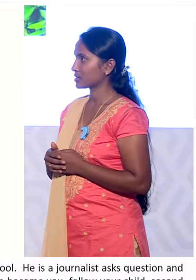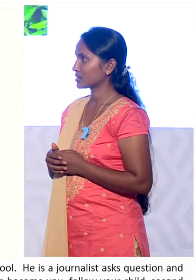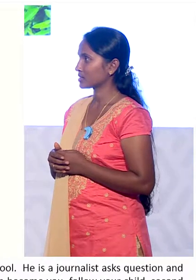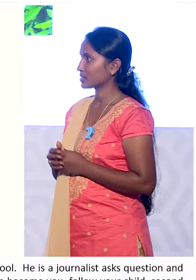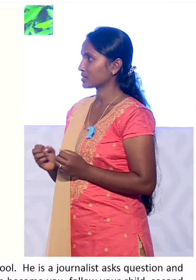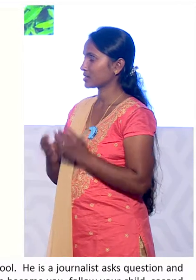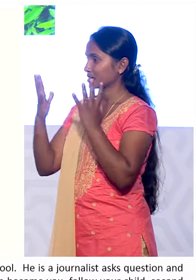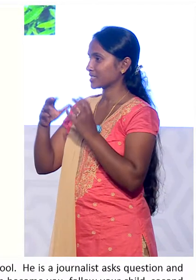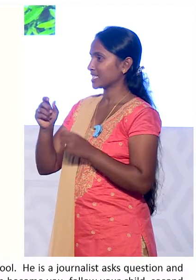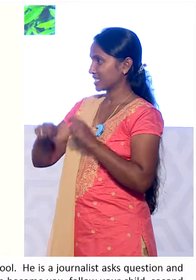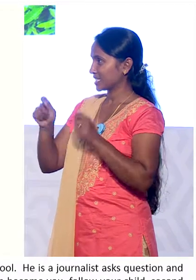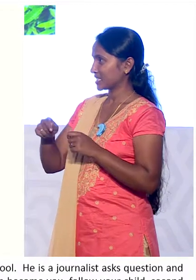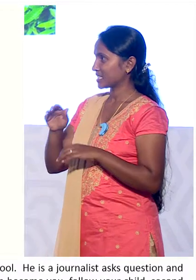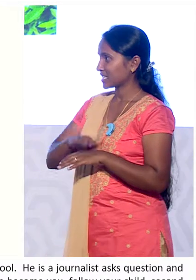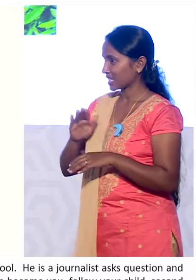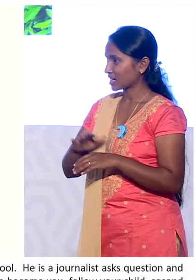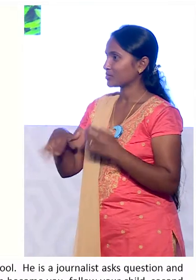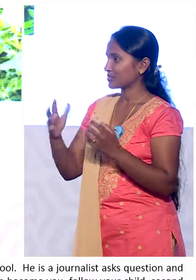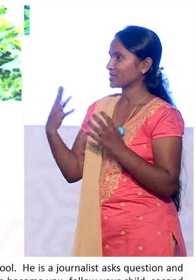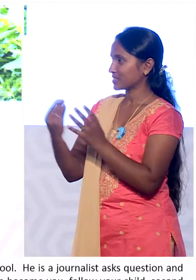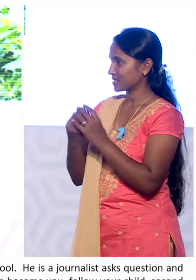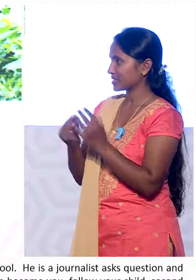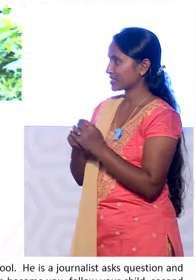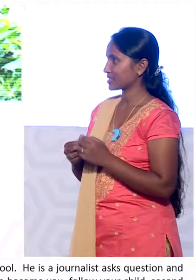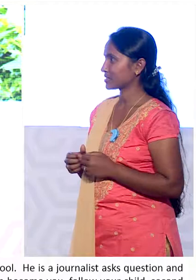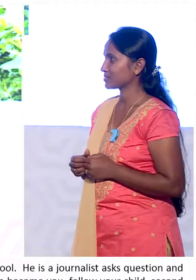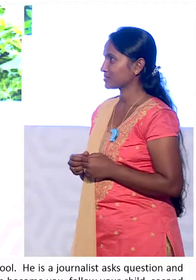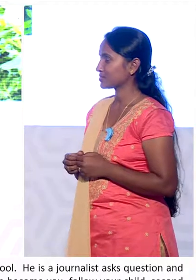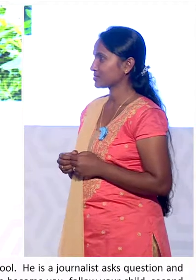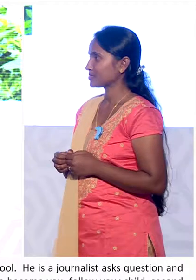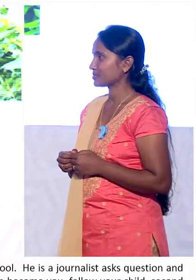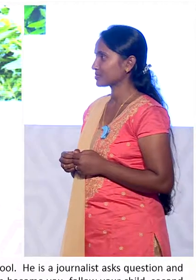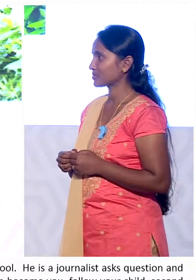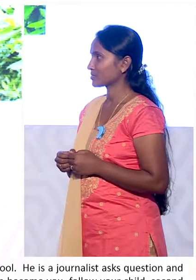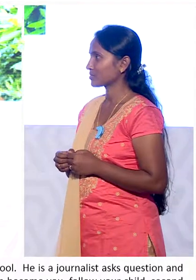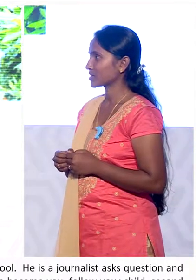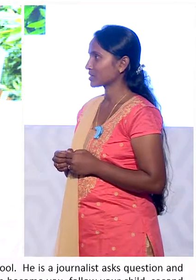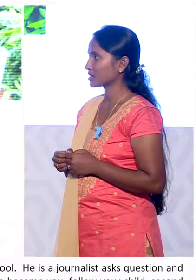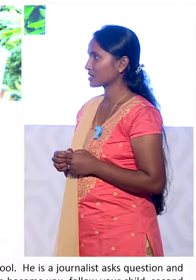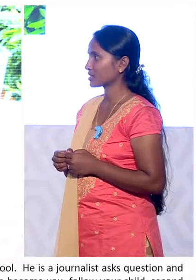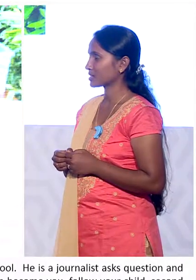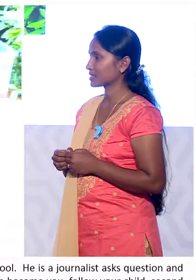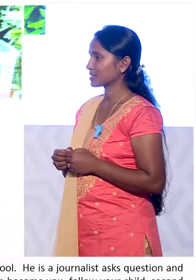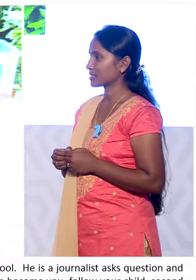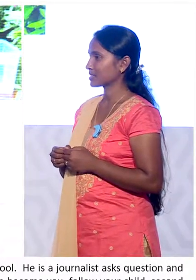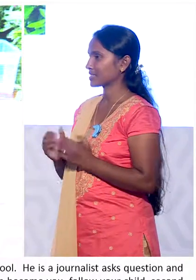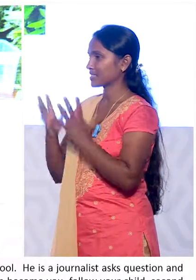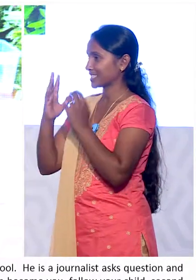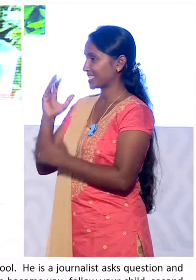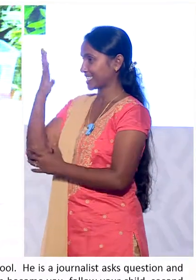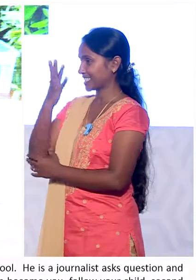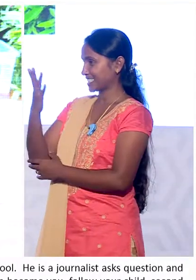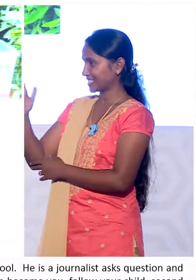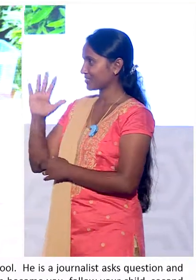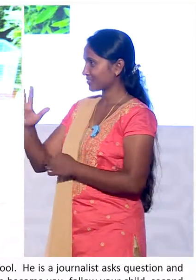and put them together in as Lion King characters, with a little Lion King character at the end of the fifth tree, you know, and he would totally learn to read. And then I would get